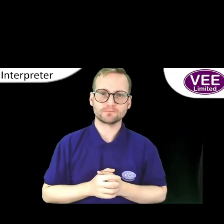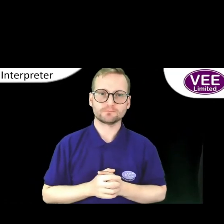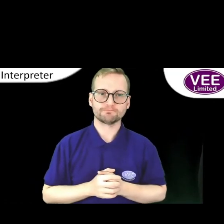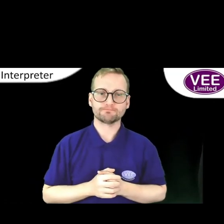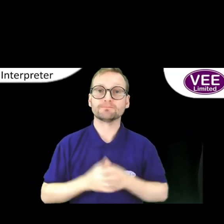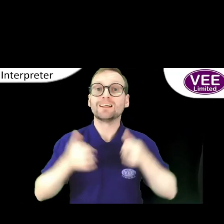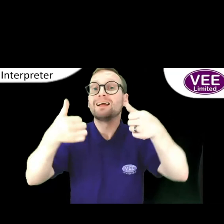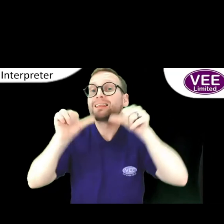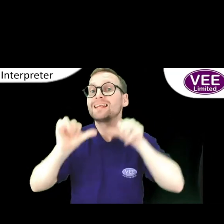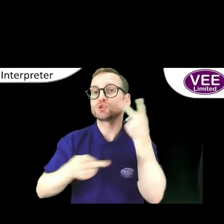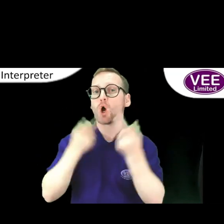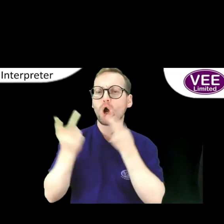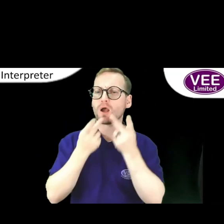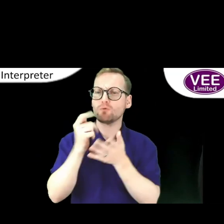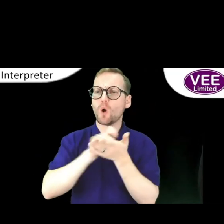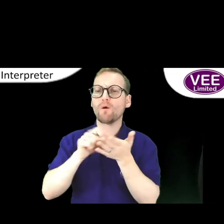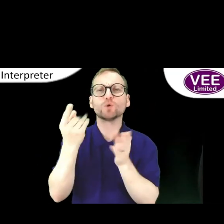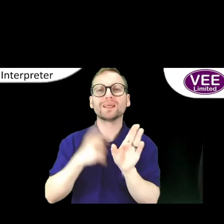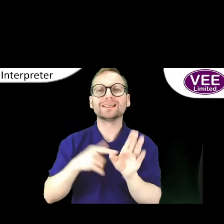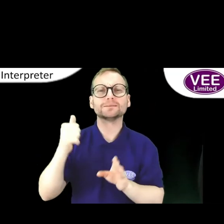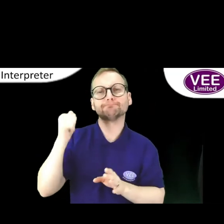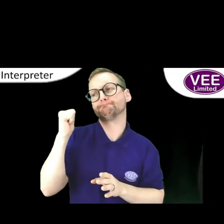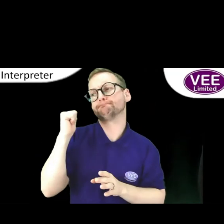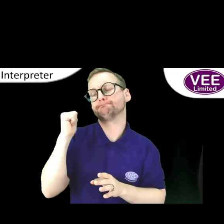This next one is a song that I wrote a few years back,